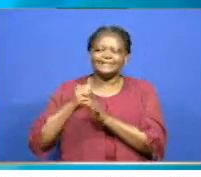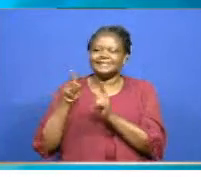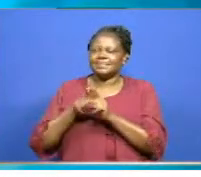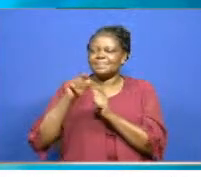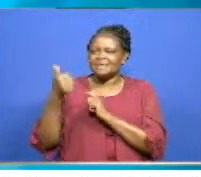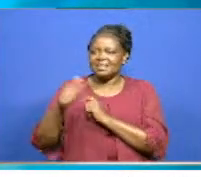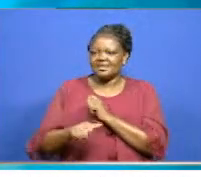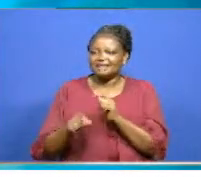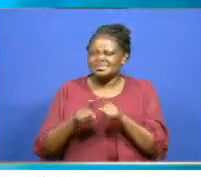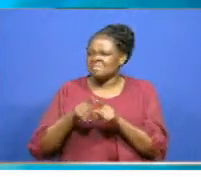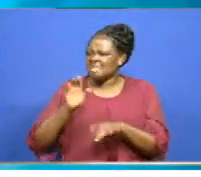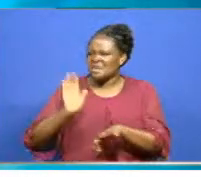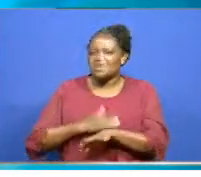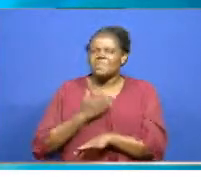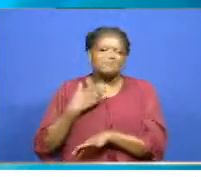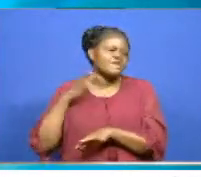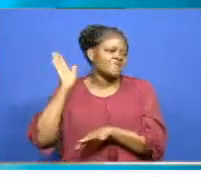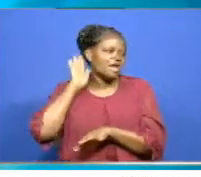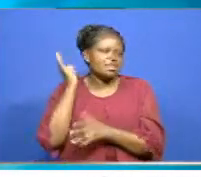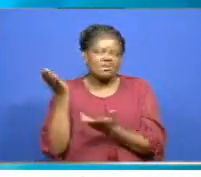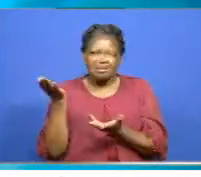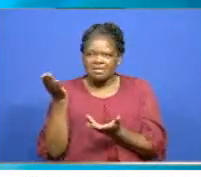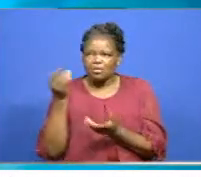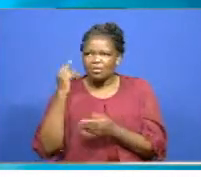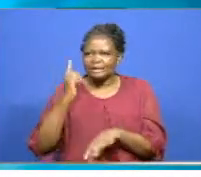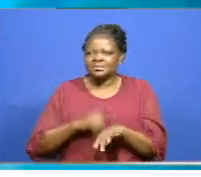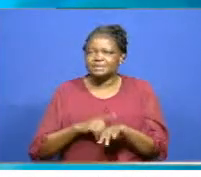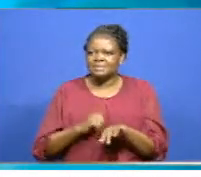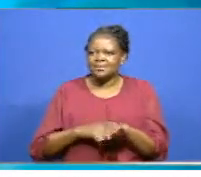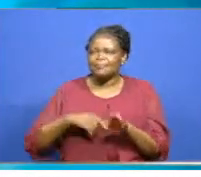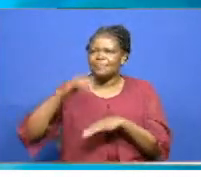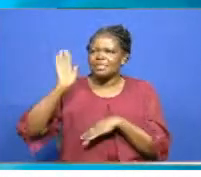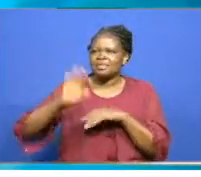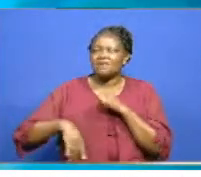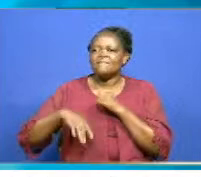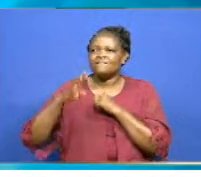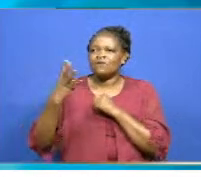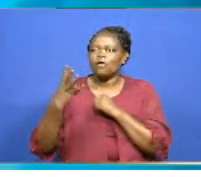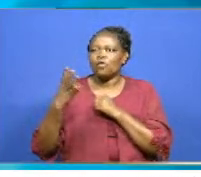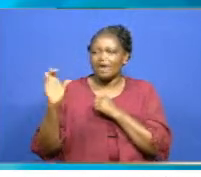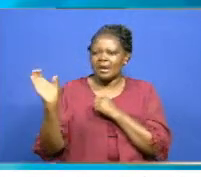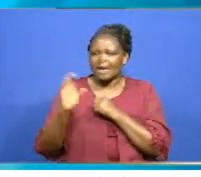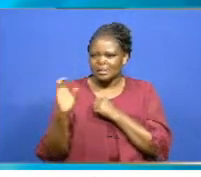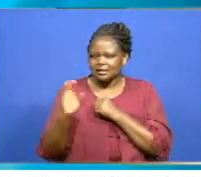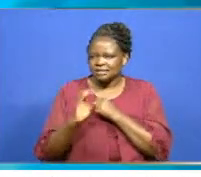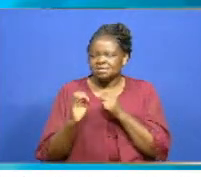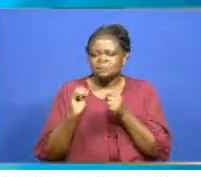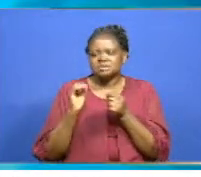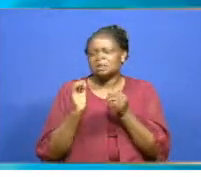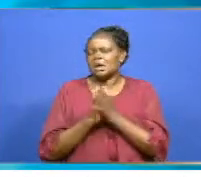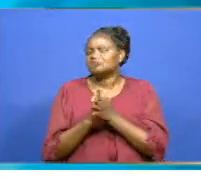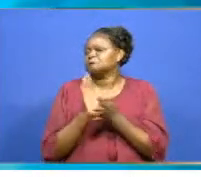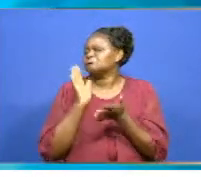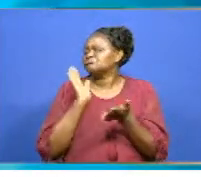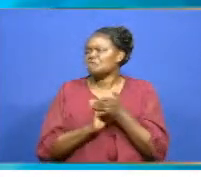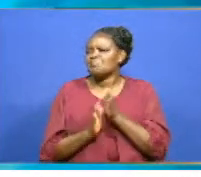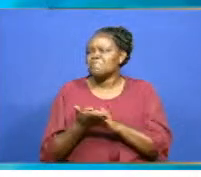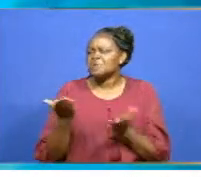nobody, you know, even Kikus have had at one time more than 4 candidates. And nobody pumps into their